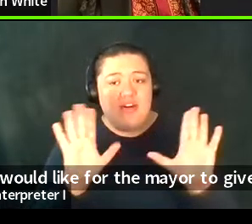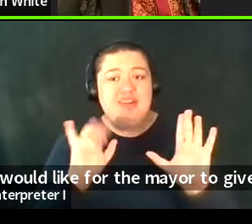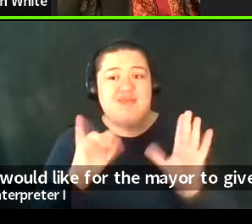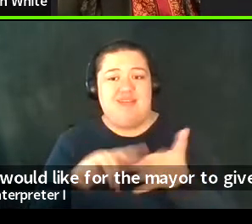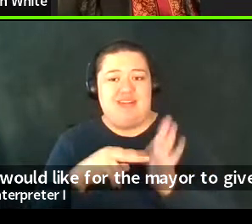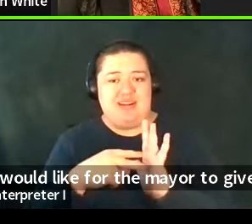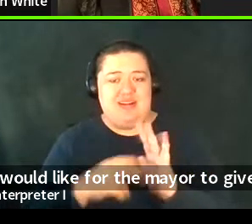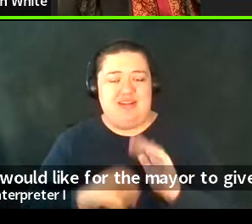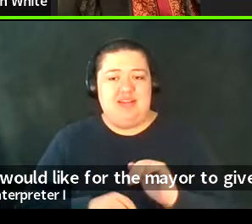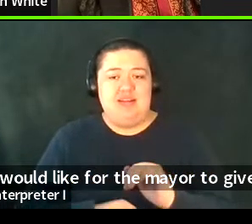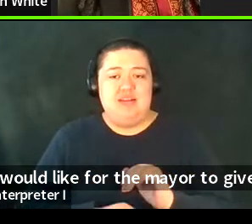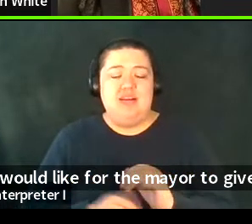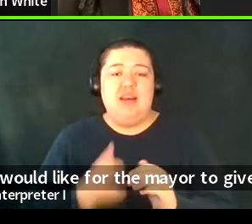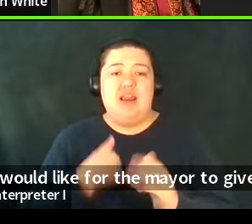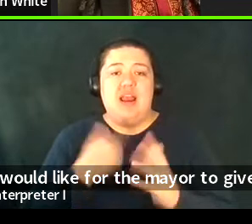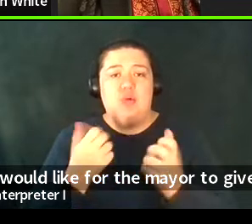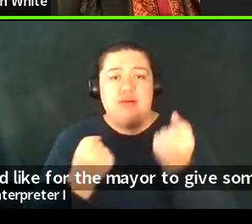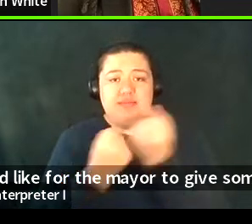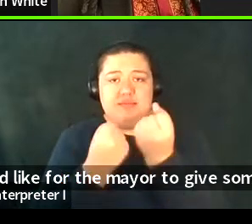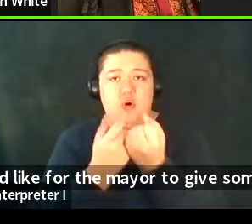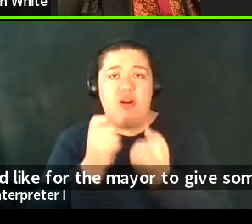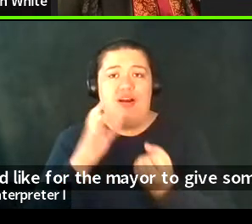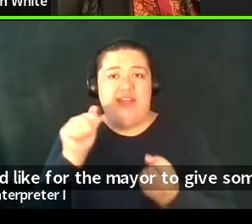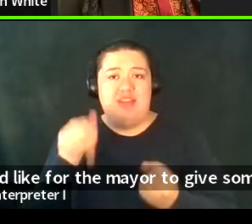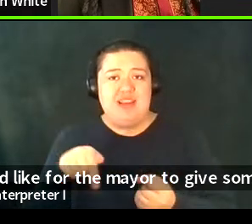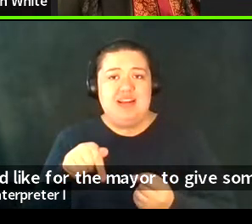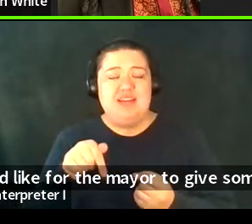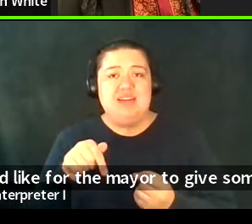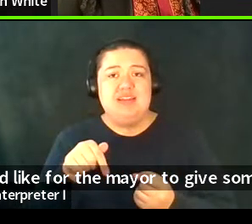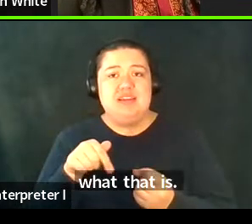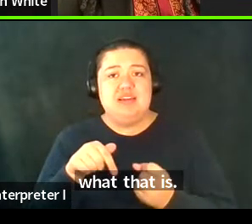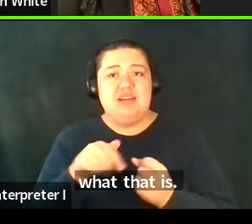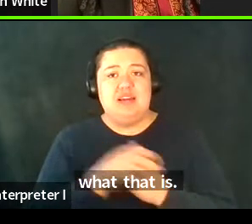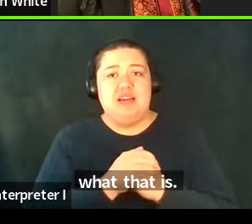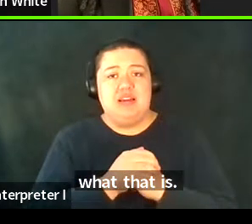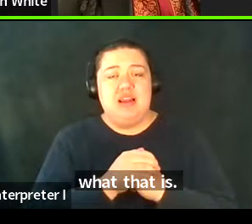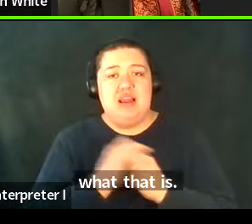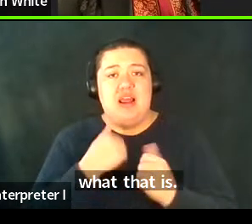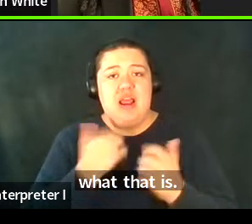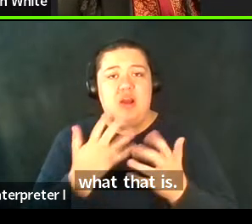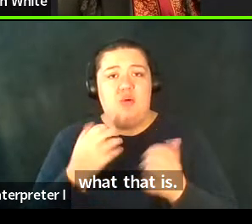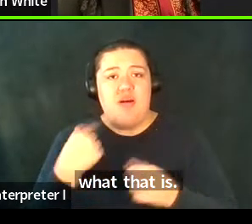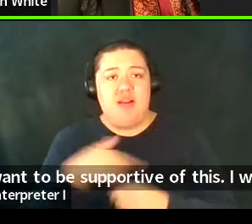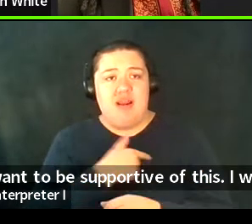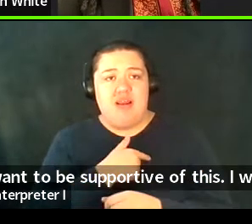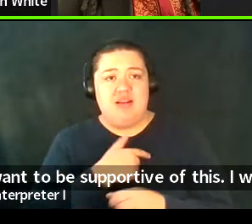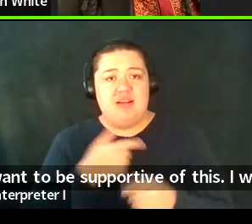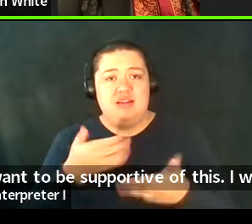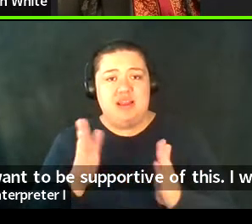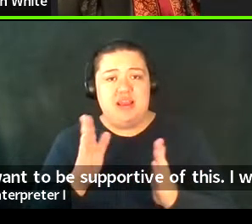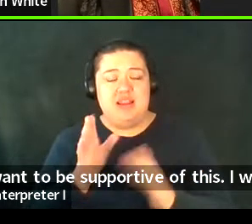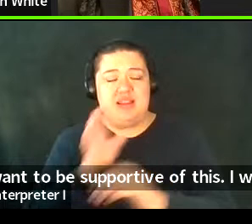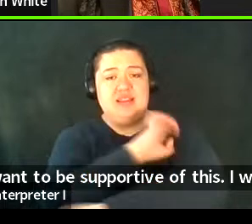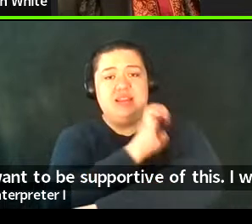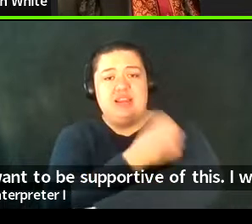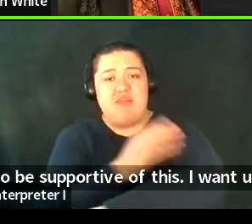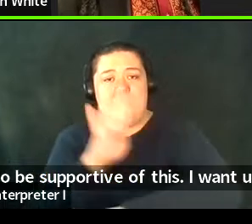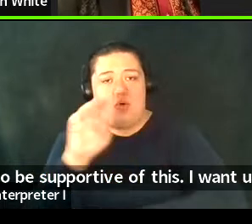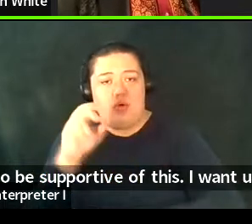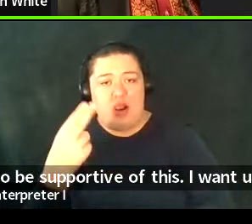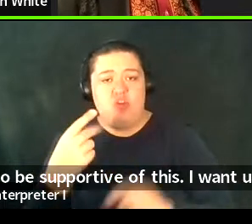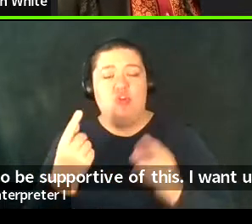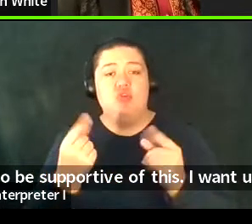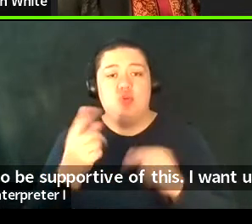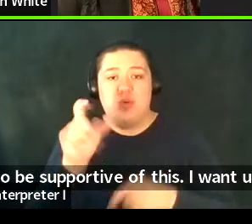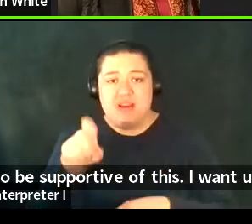is. I want to be supportive of this. Want us to let the executive branch do what they do, but at the same time